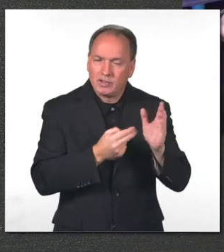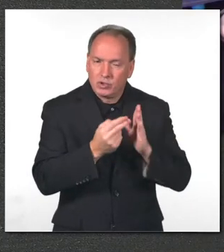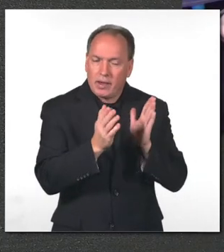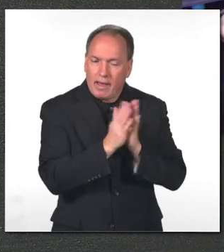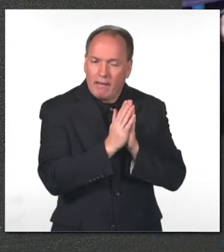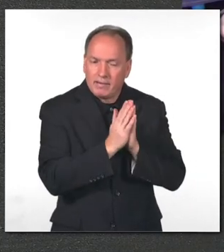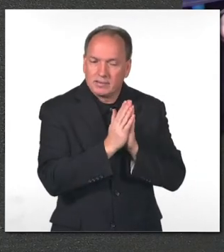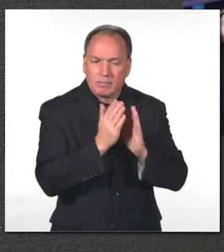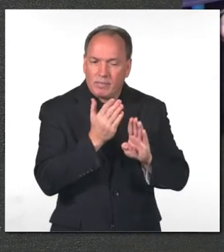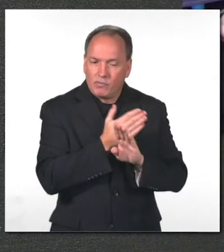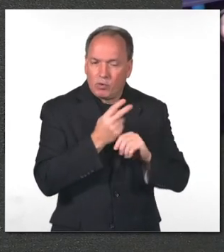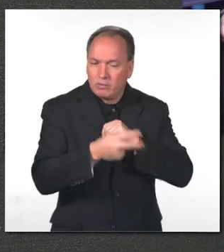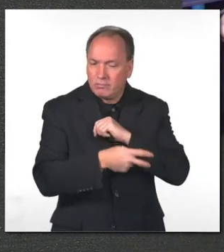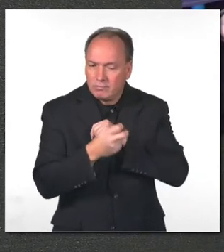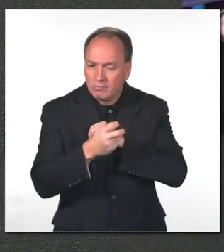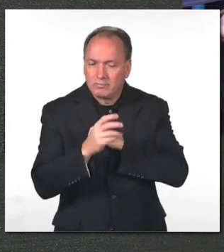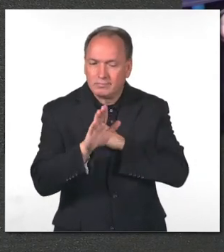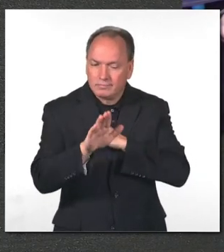you take it.